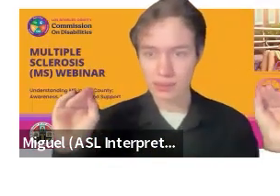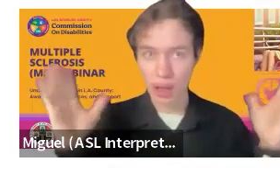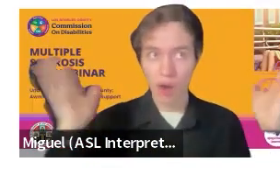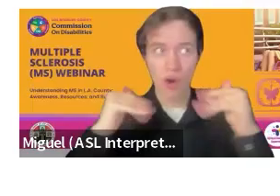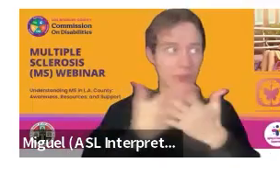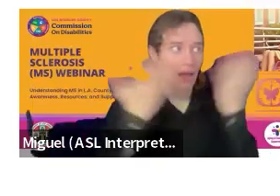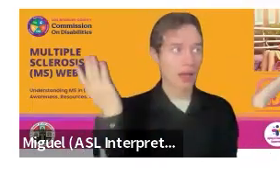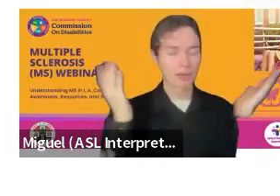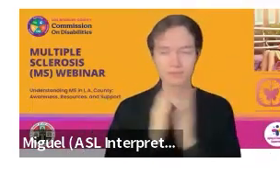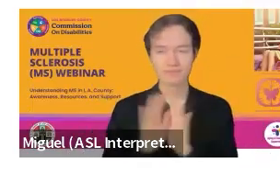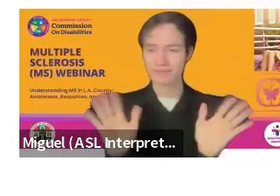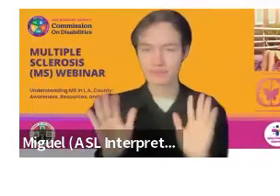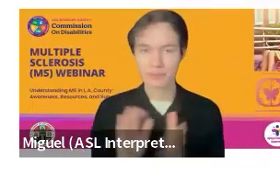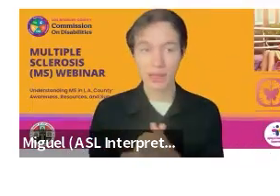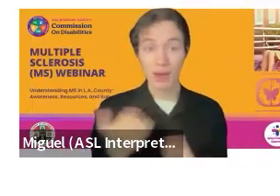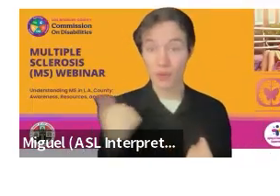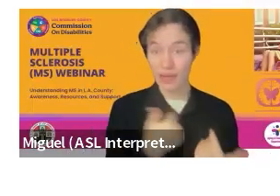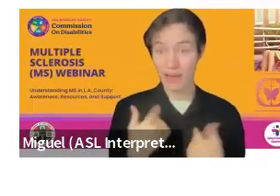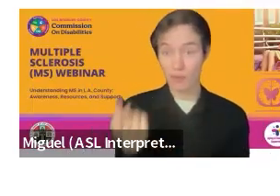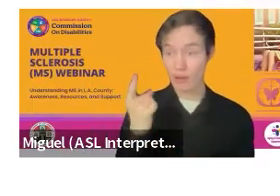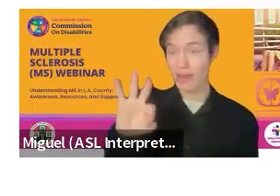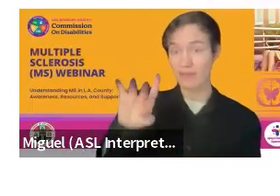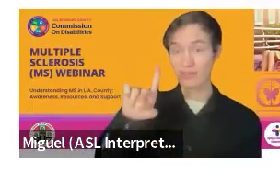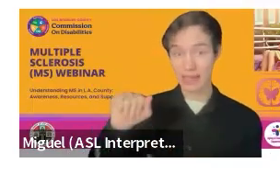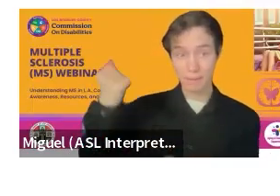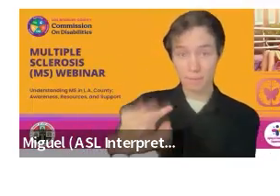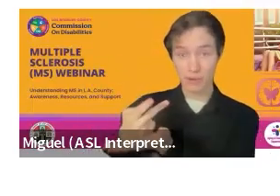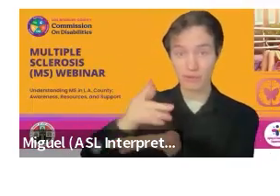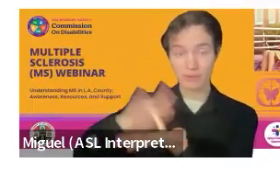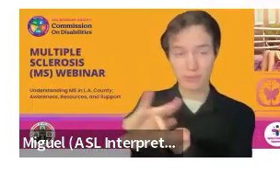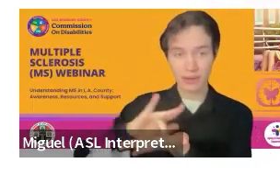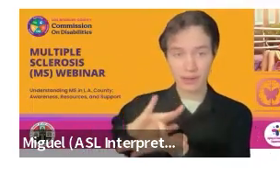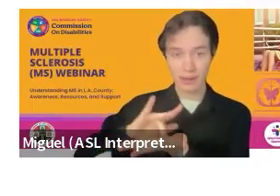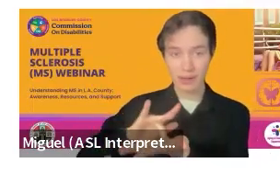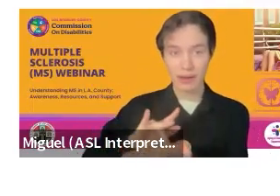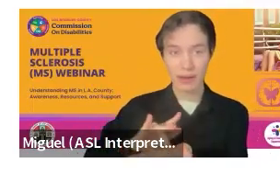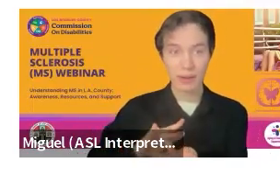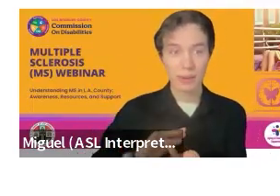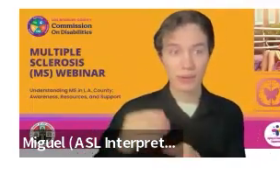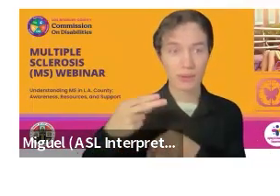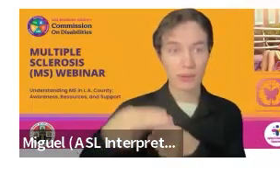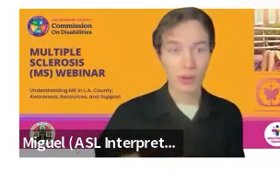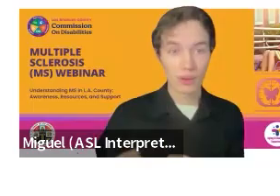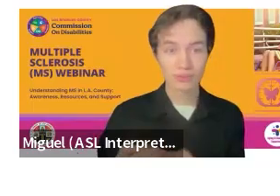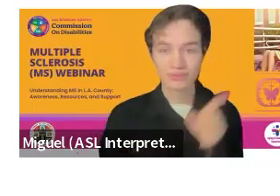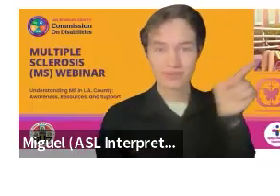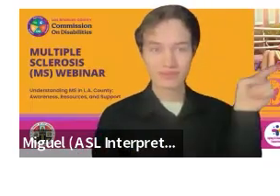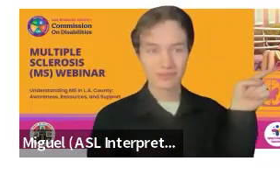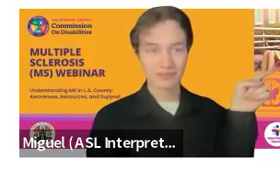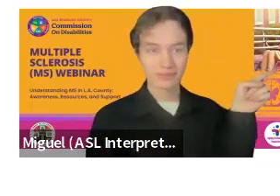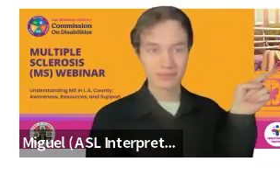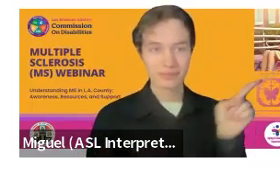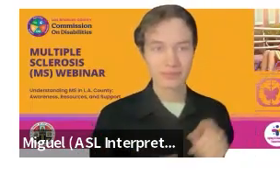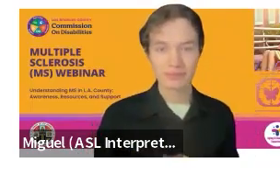actually have one FDA-approved medication for primary progressive MS, which is ocrelizumab. So this one actually had a